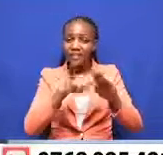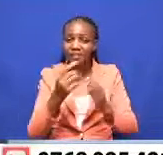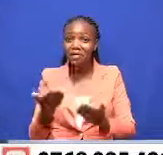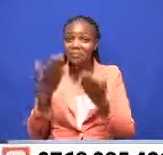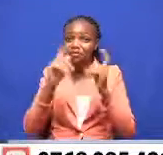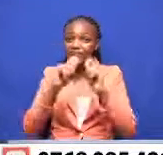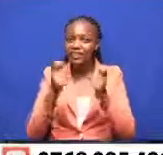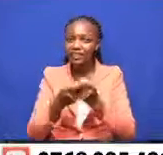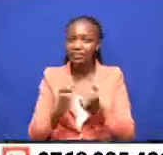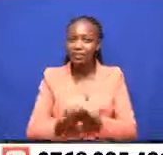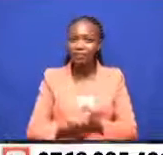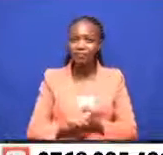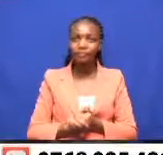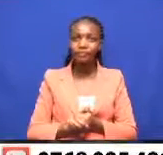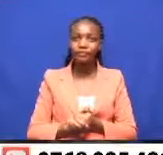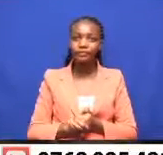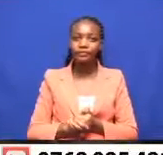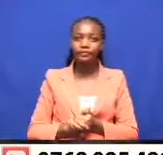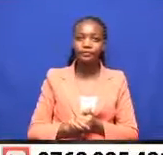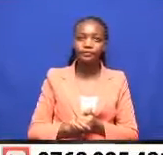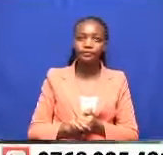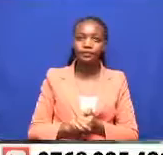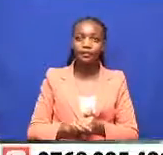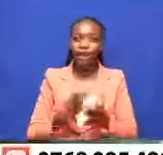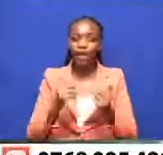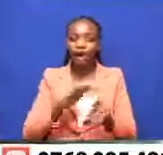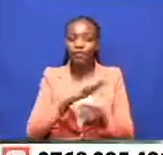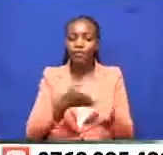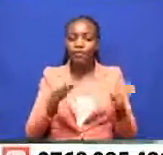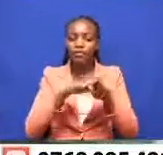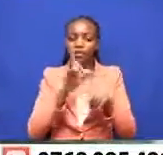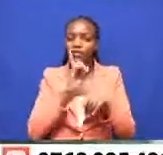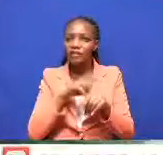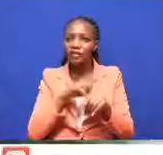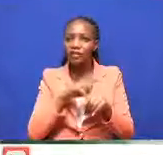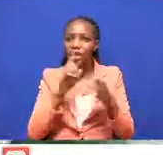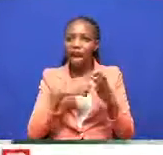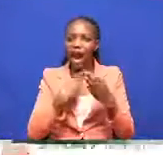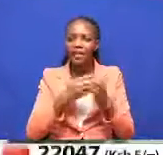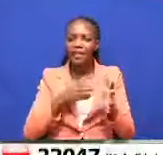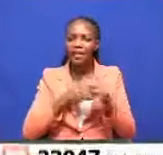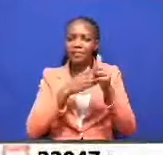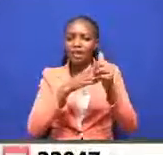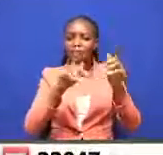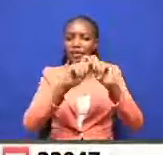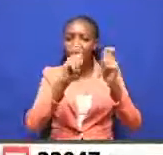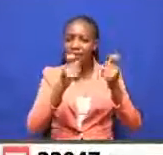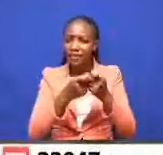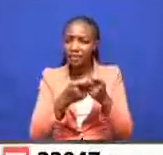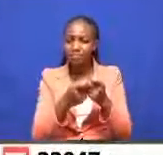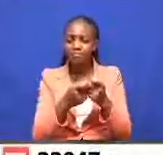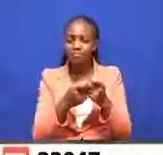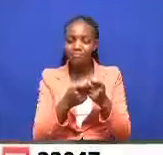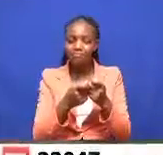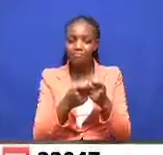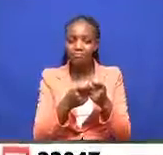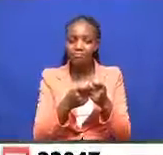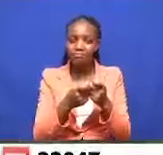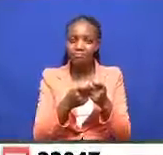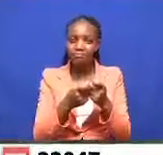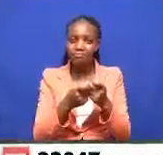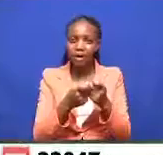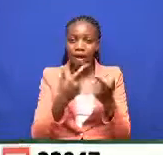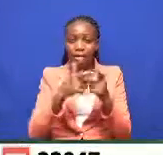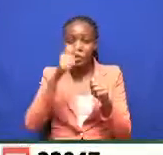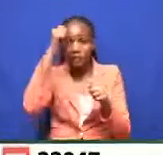rosy. Our boat has been rocked. I have been the captain of the boat, and the boat has been rocked